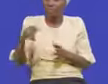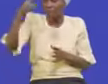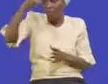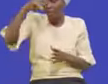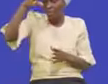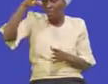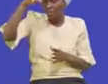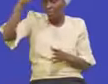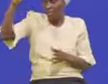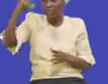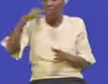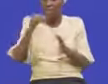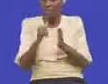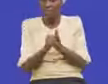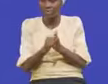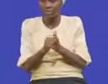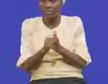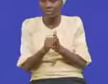Eya ame tsitsia gblɔ ɖe bena.